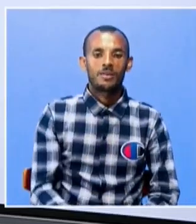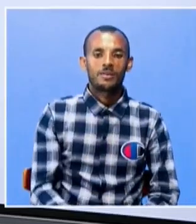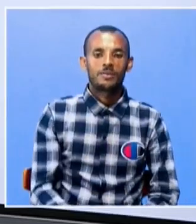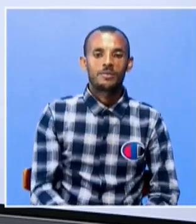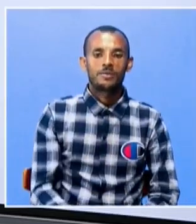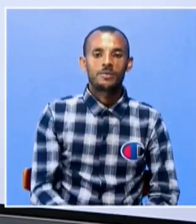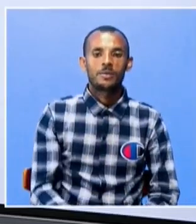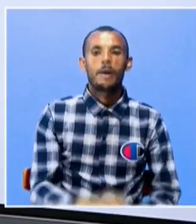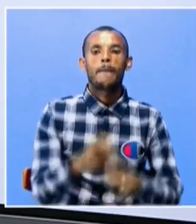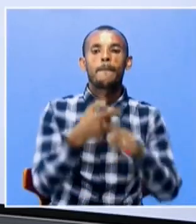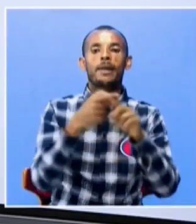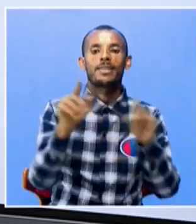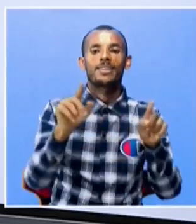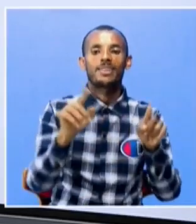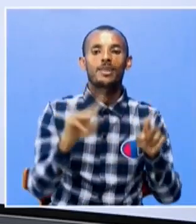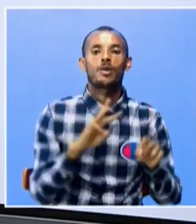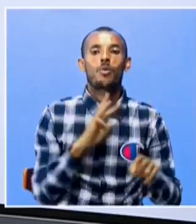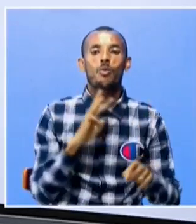But